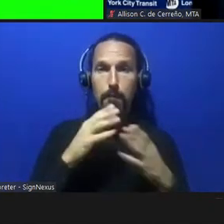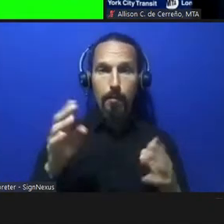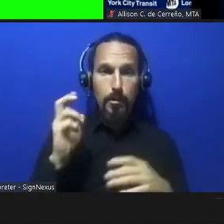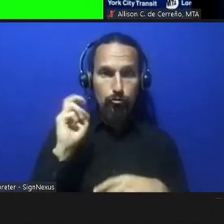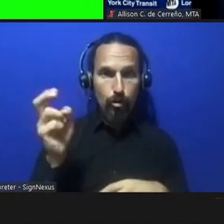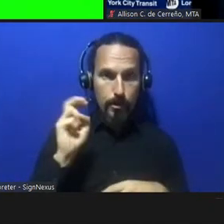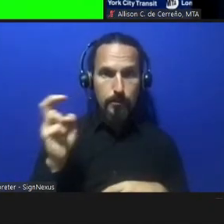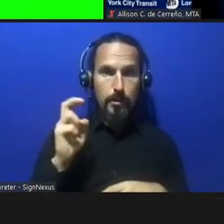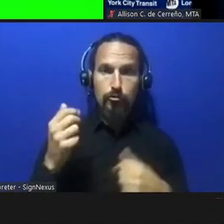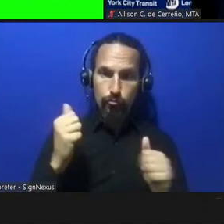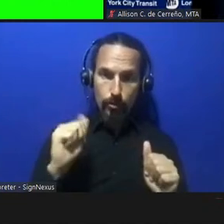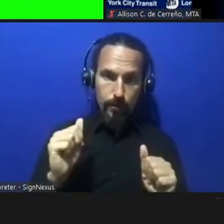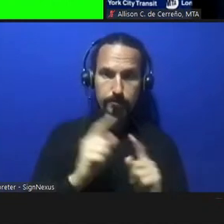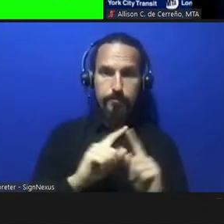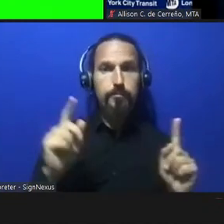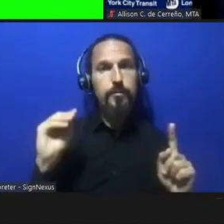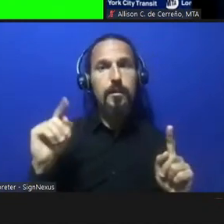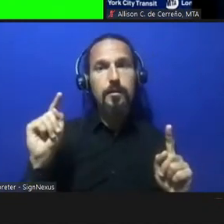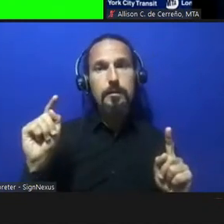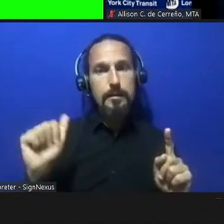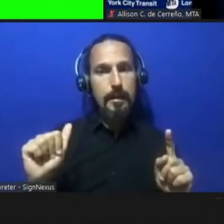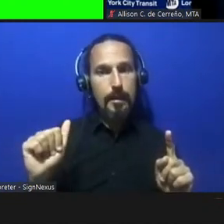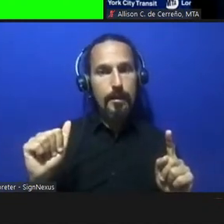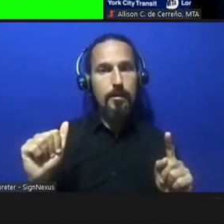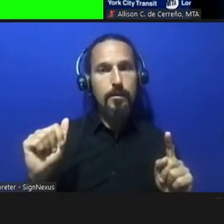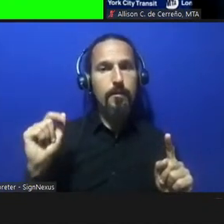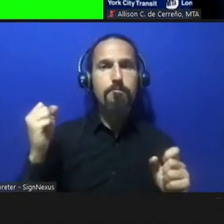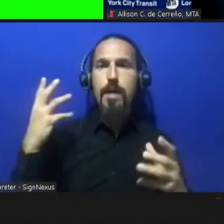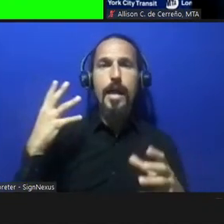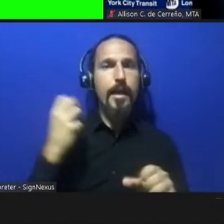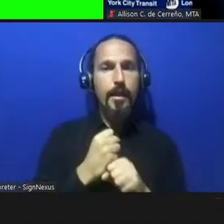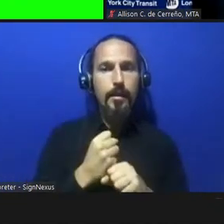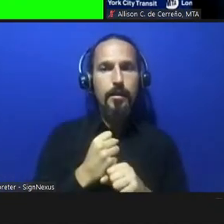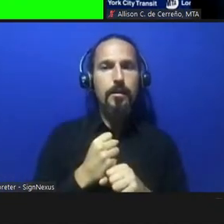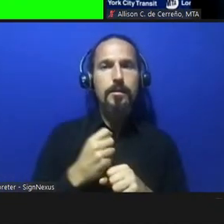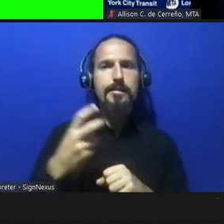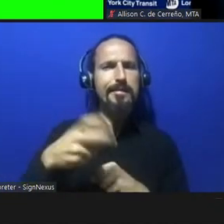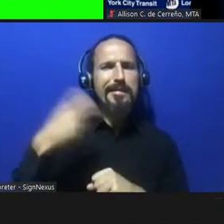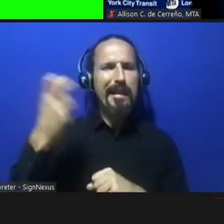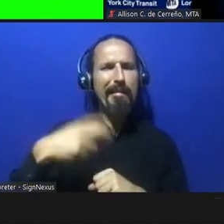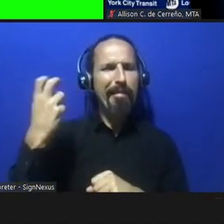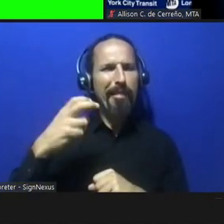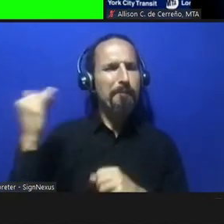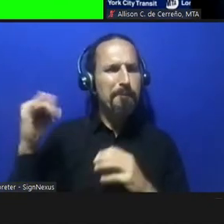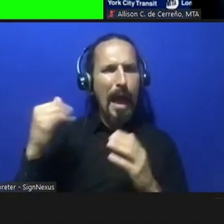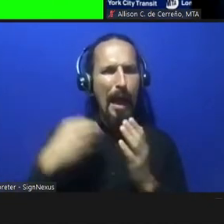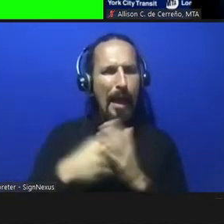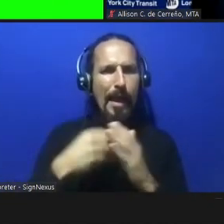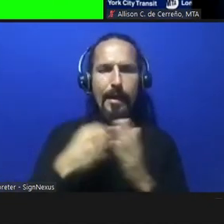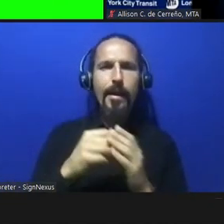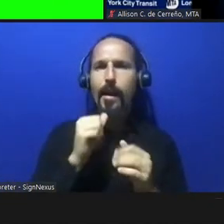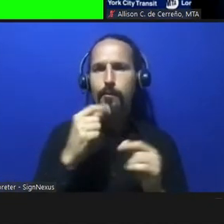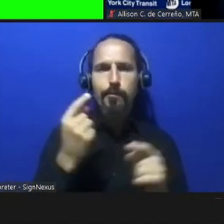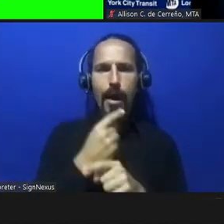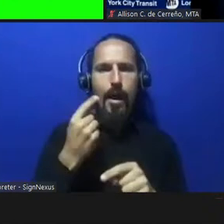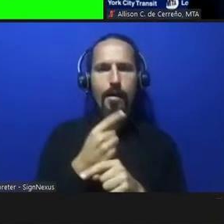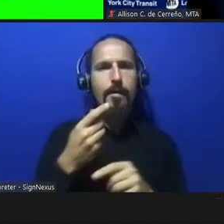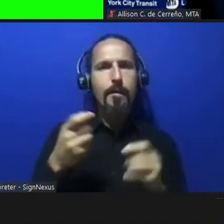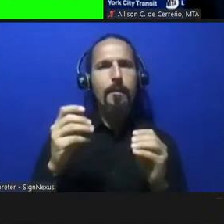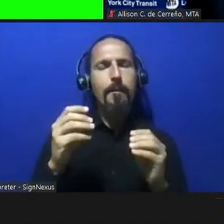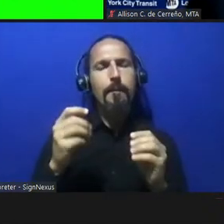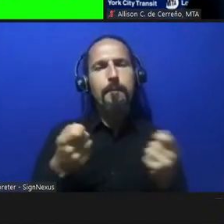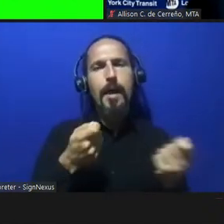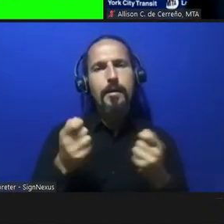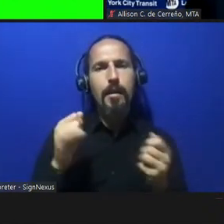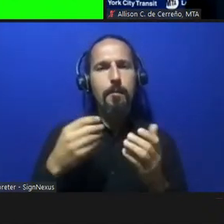as much as i can but the mta for years has been stealing money mismanaging money so i don't trust the